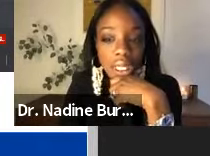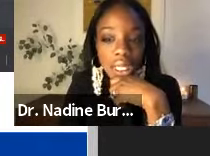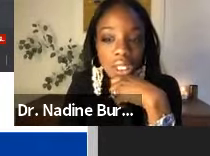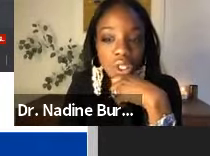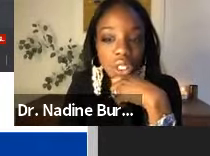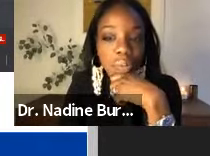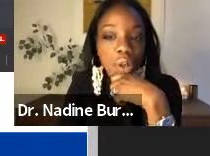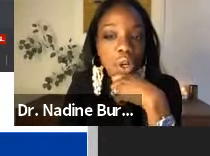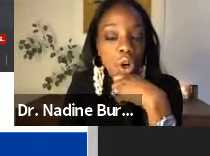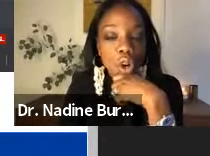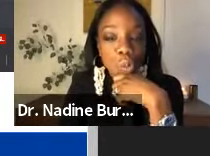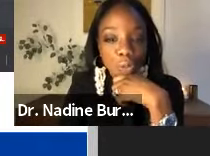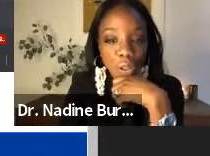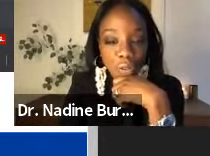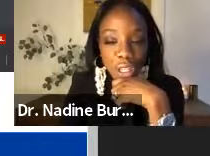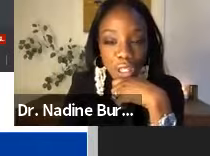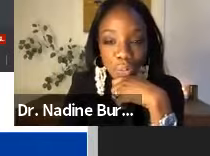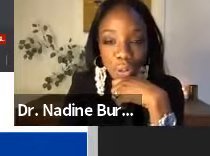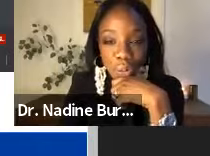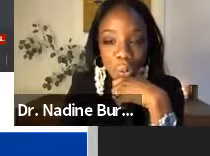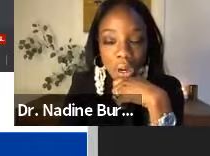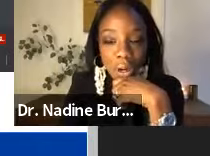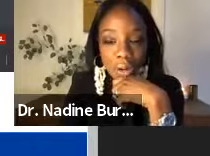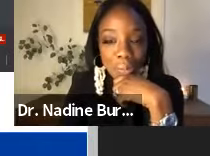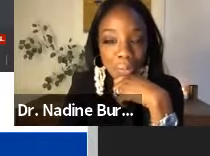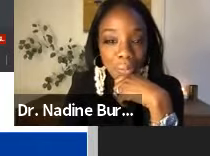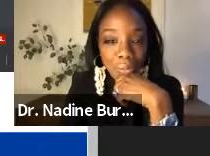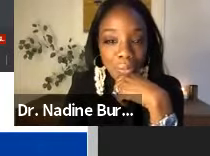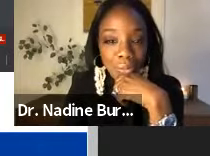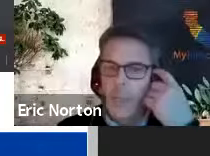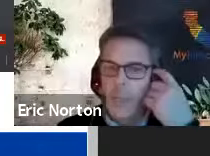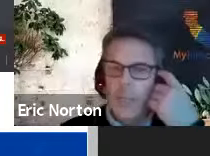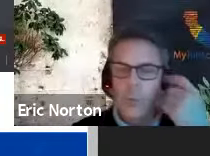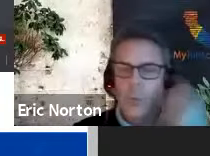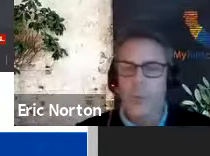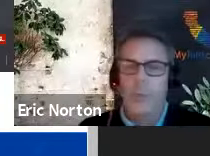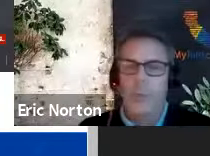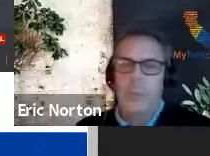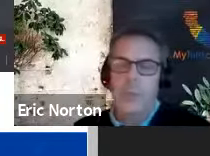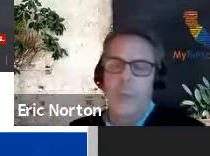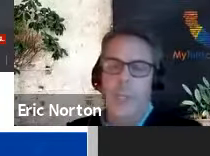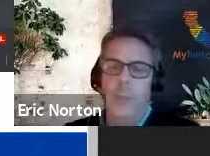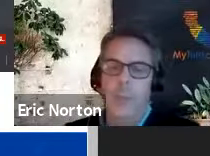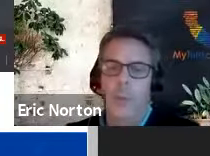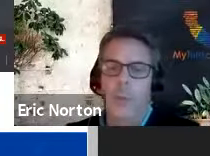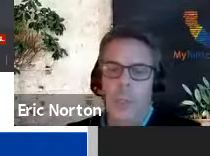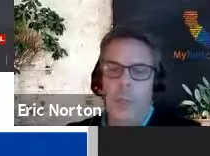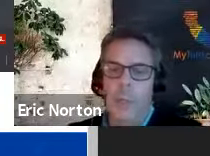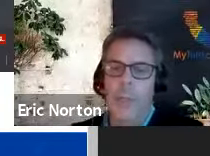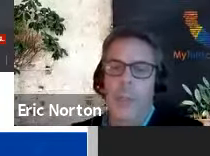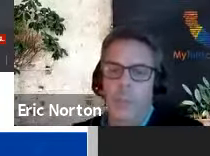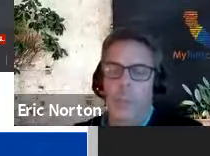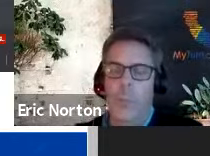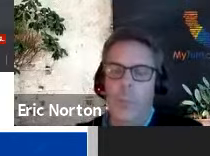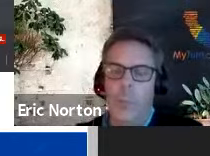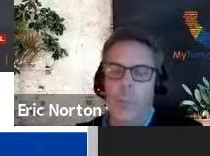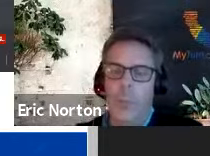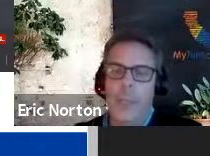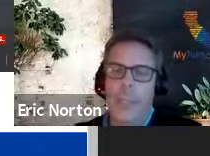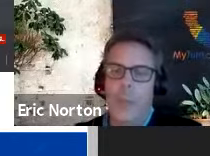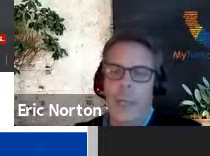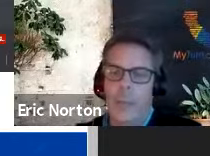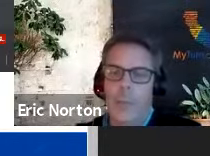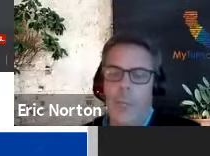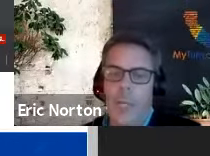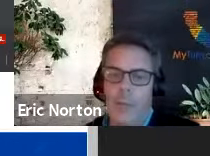self-certification attestation system, or will verification be required? Again, with regards to that, we're building